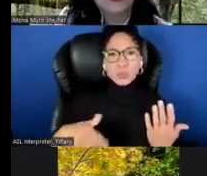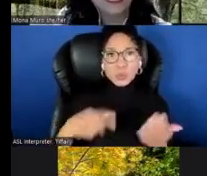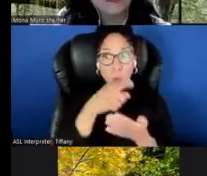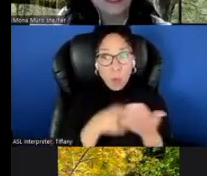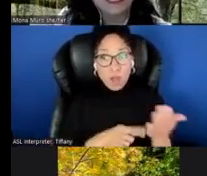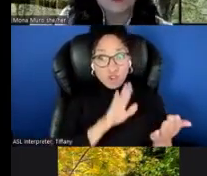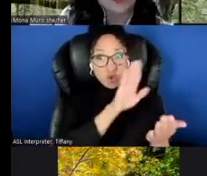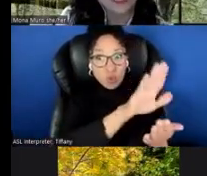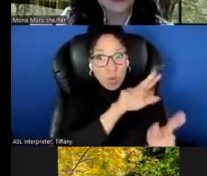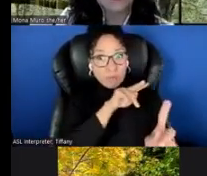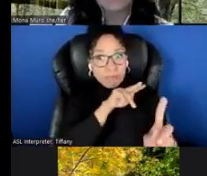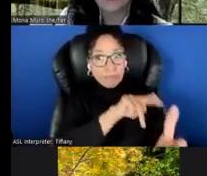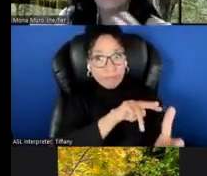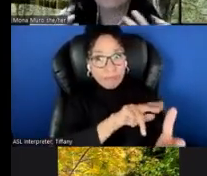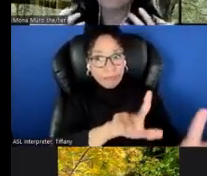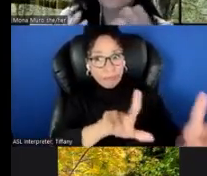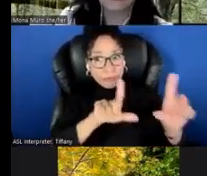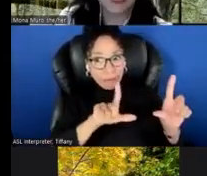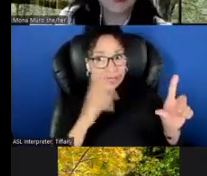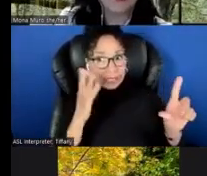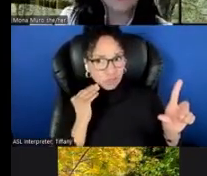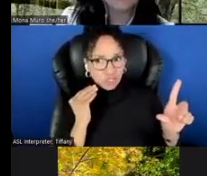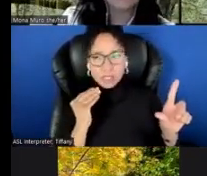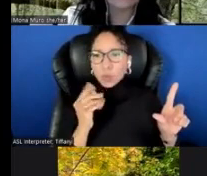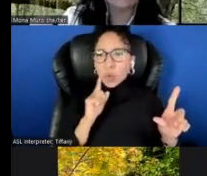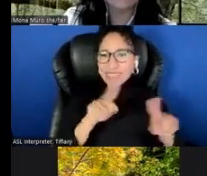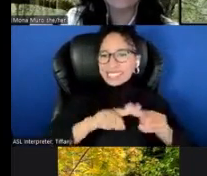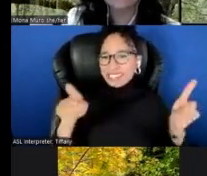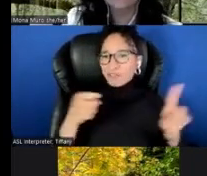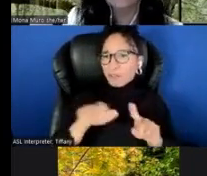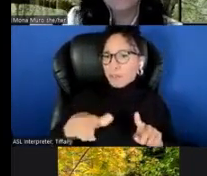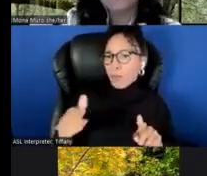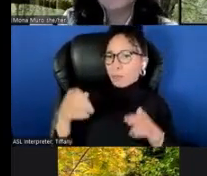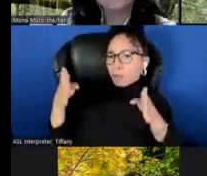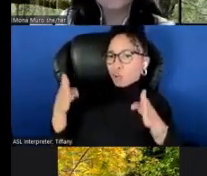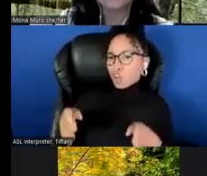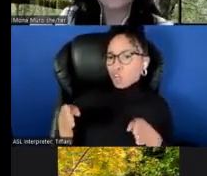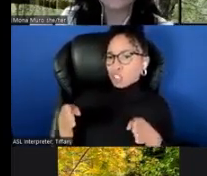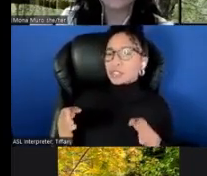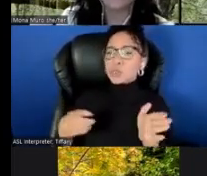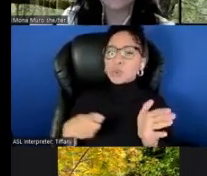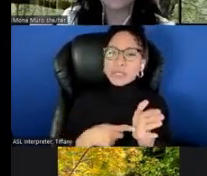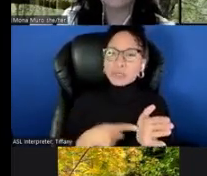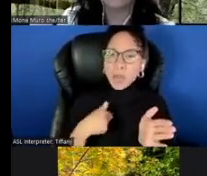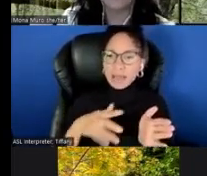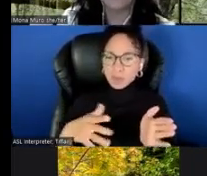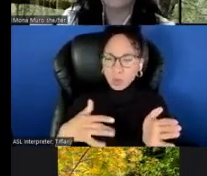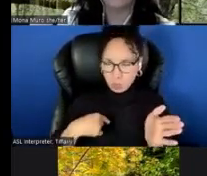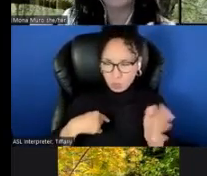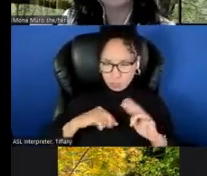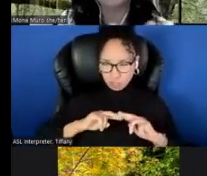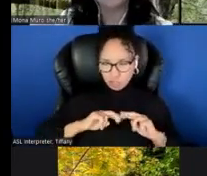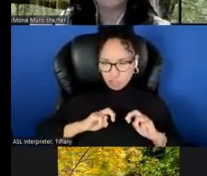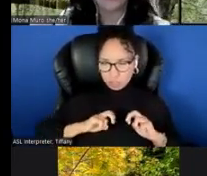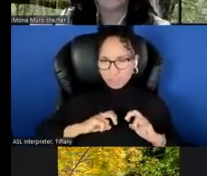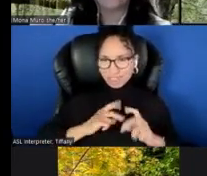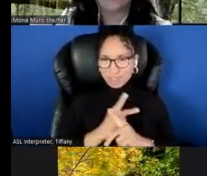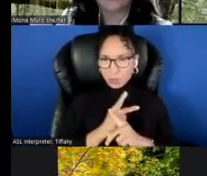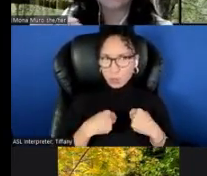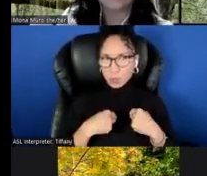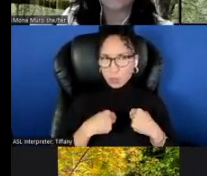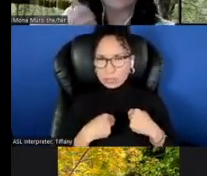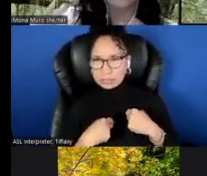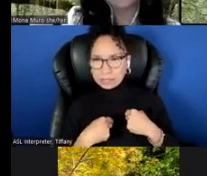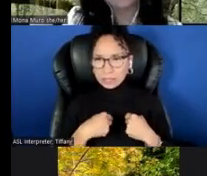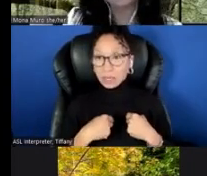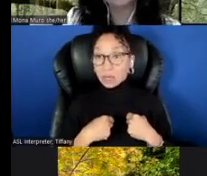else. So just take a minute to check in, kind of see how you feel with that space. Let us know if there's anything that we can do to help,